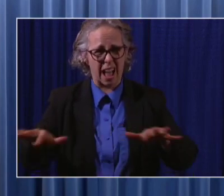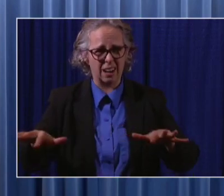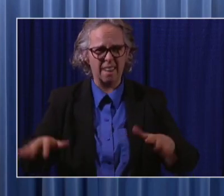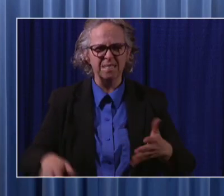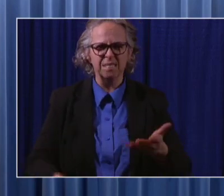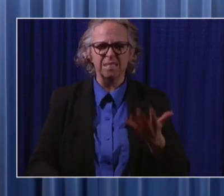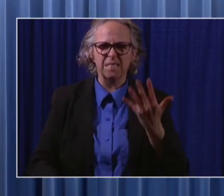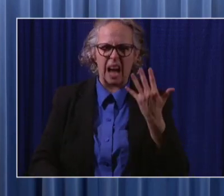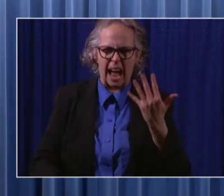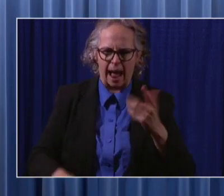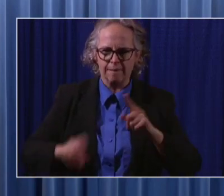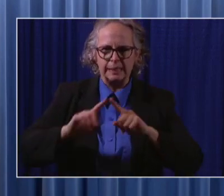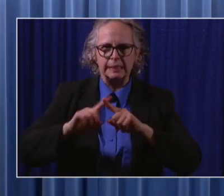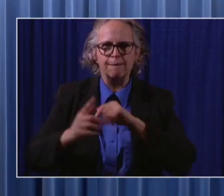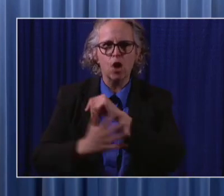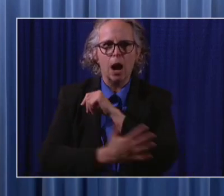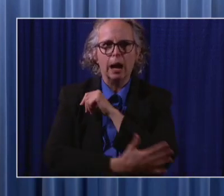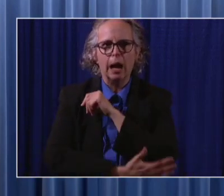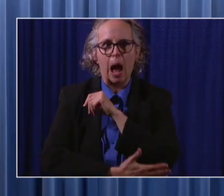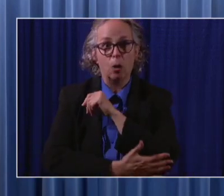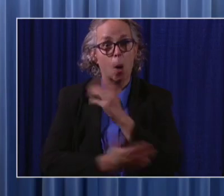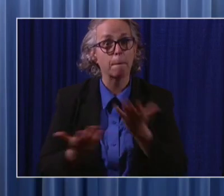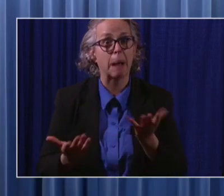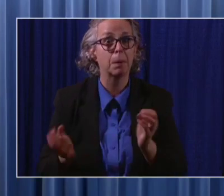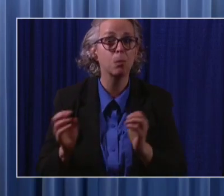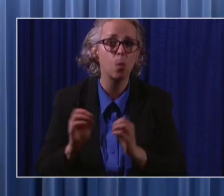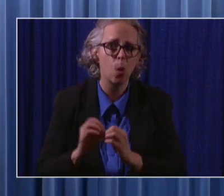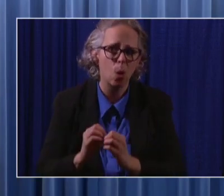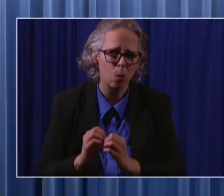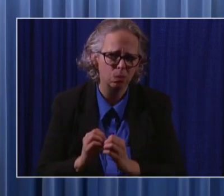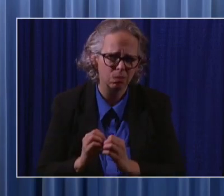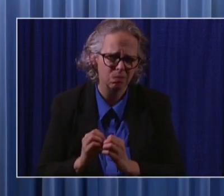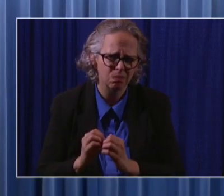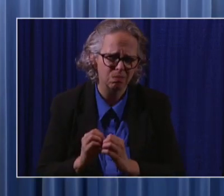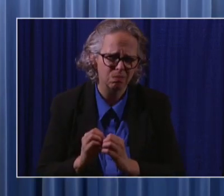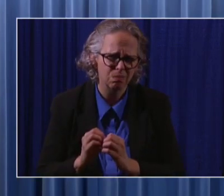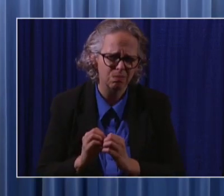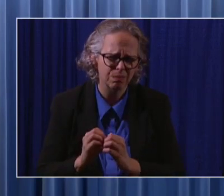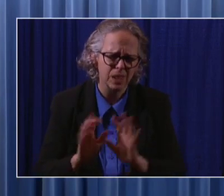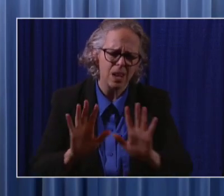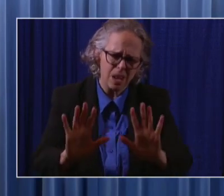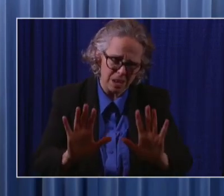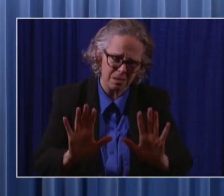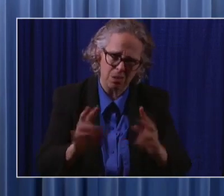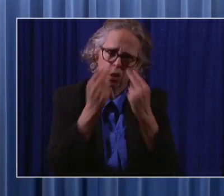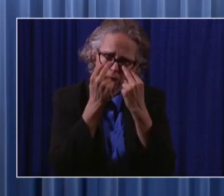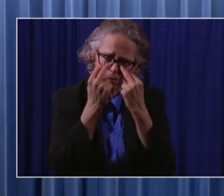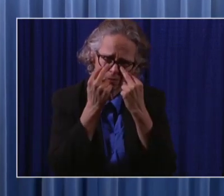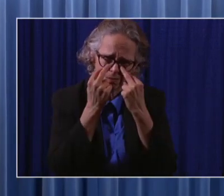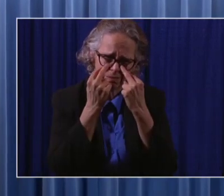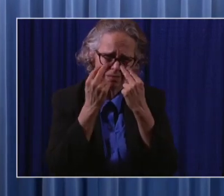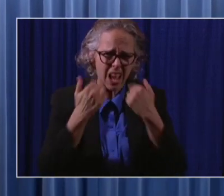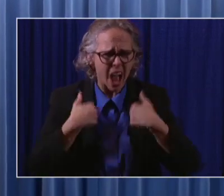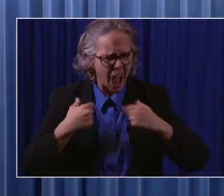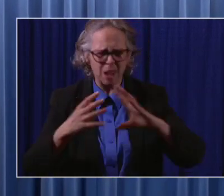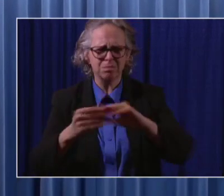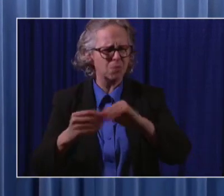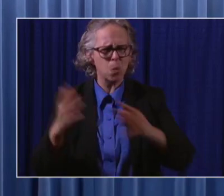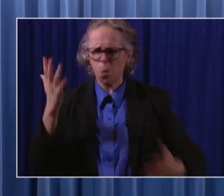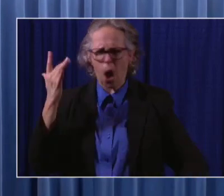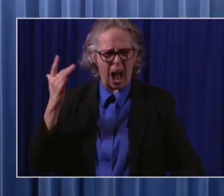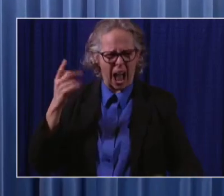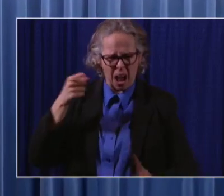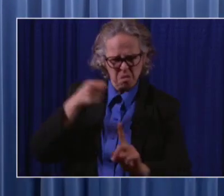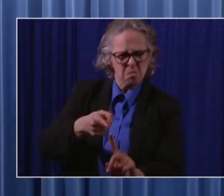more. Look, the purpose is not to pick on the folks at the winery or to say